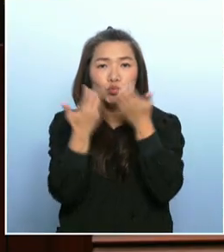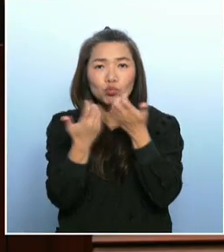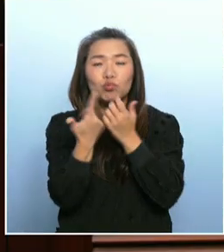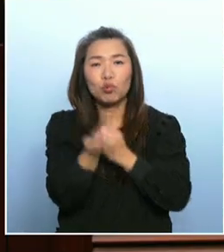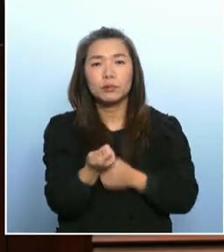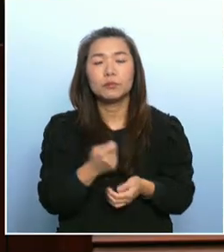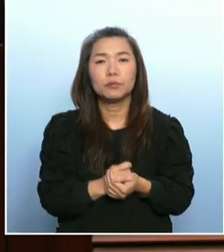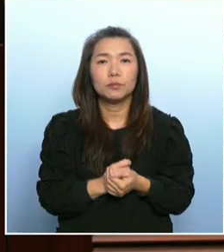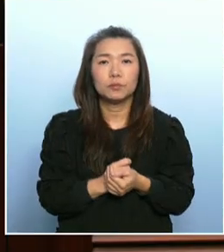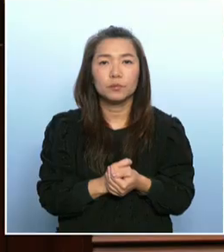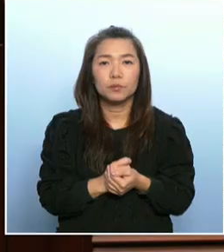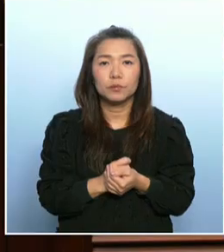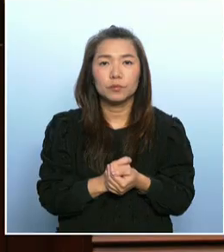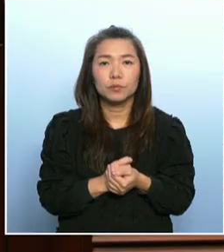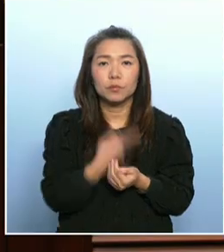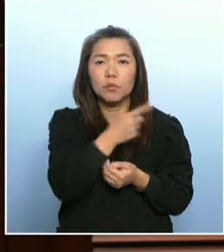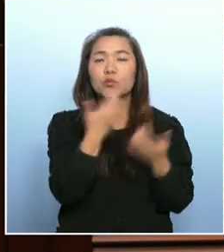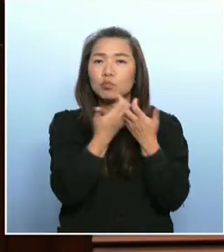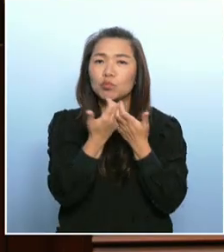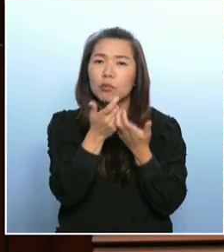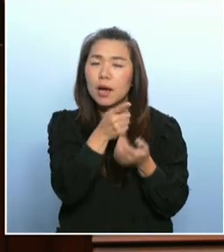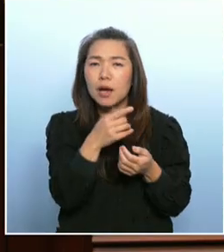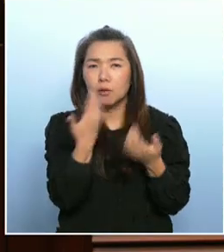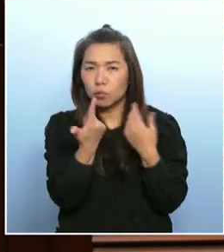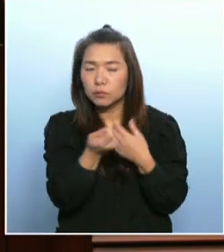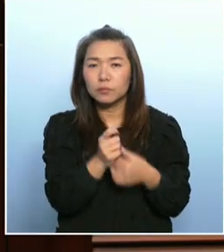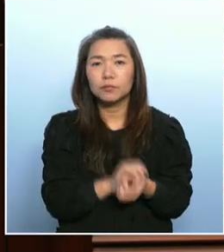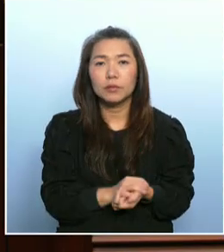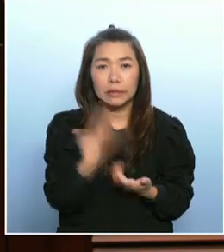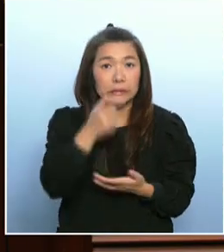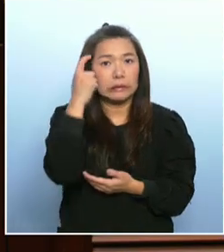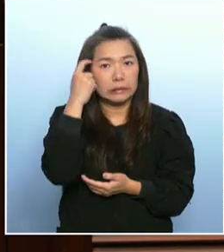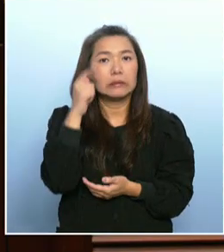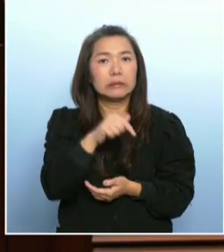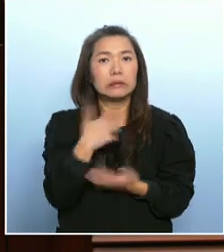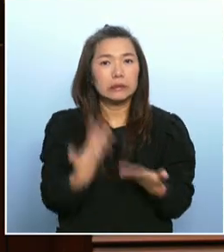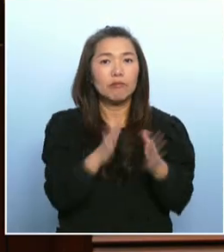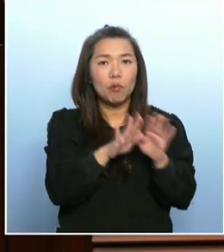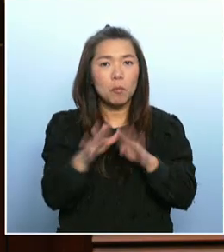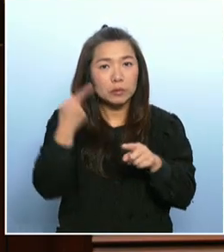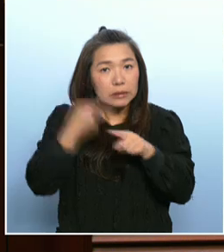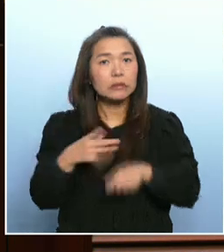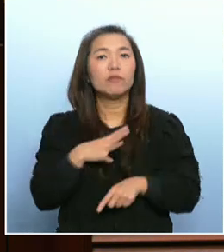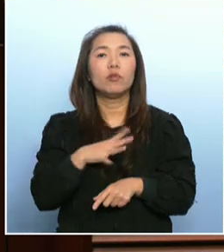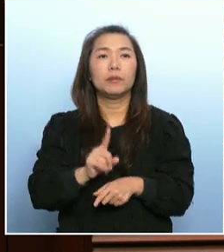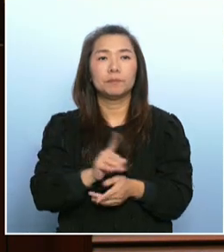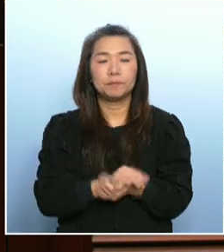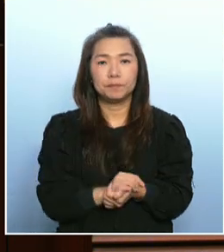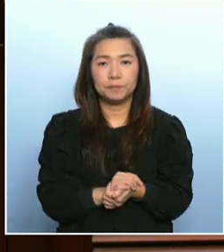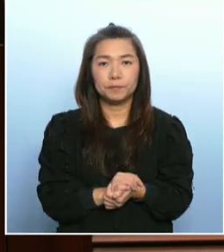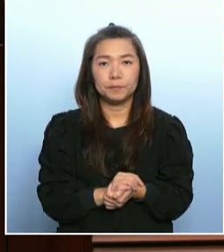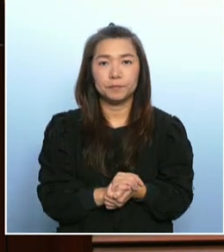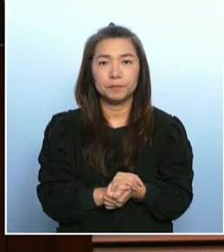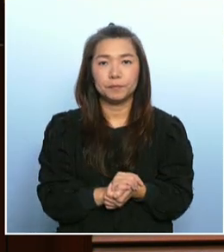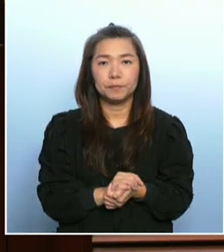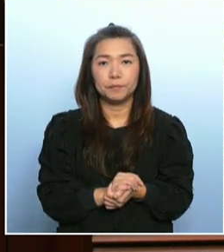it sets out the service types as well as the capacity of the service offered to the PWD